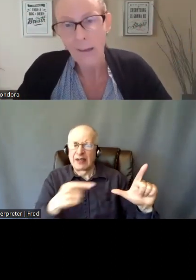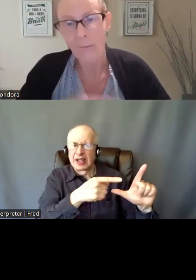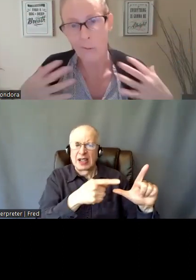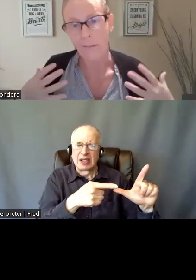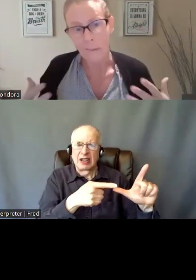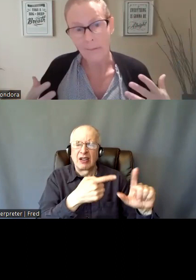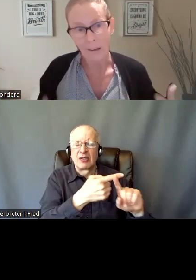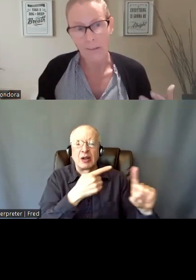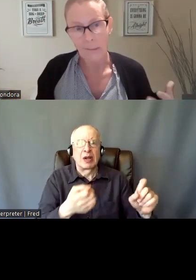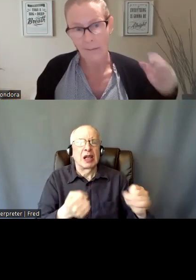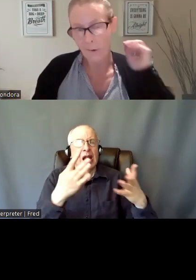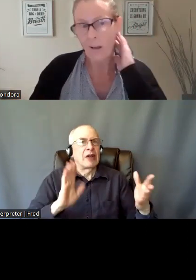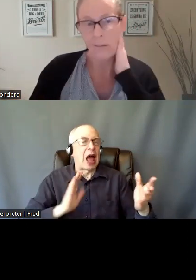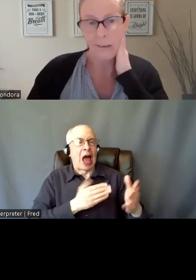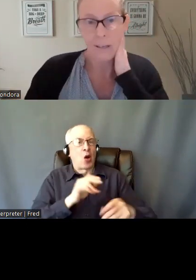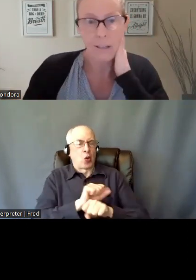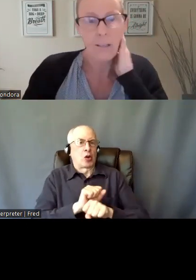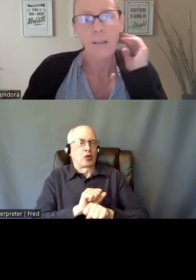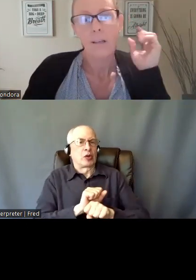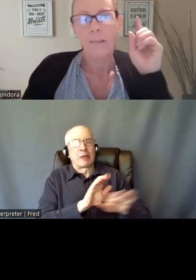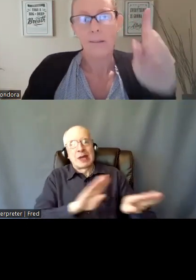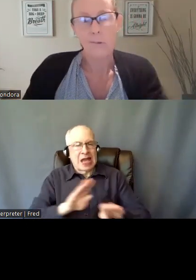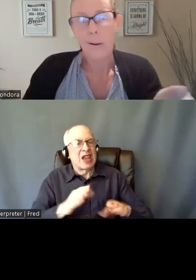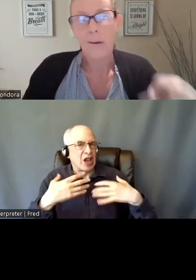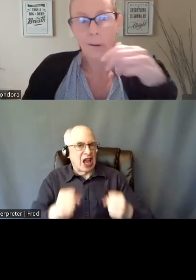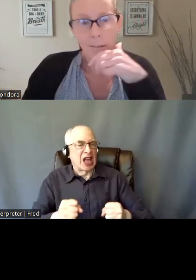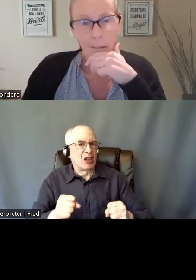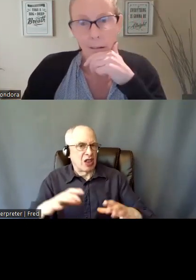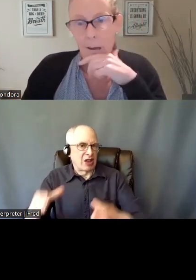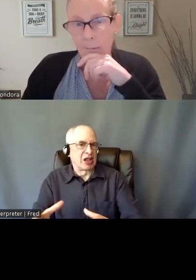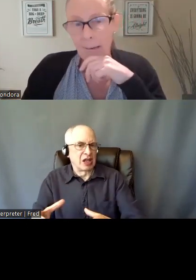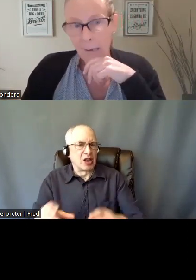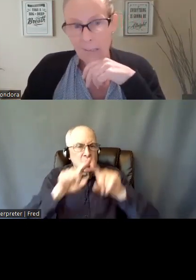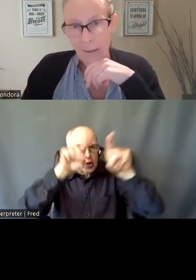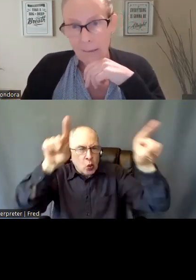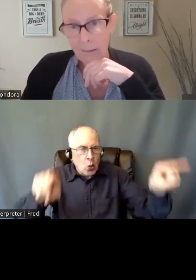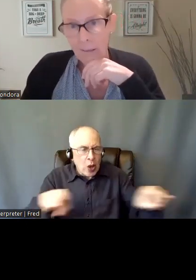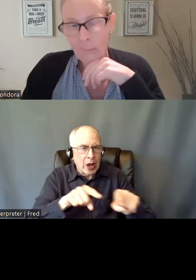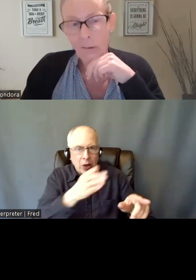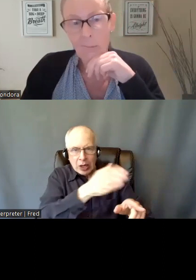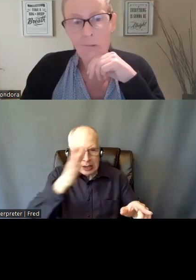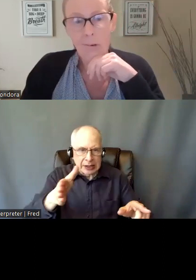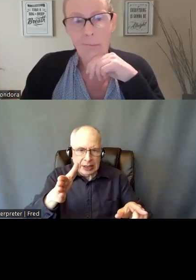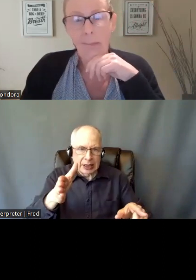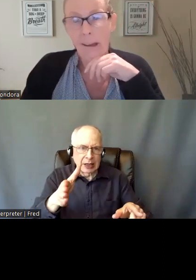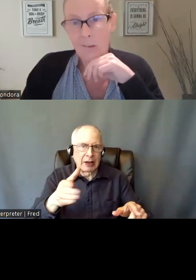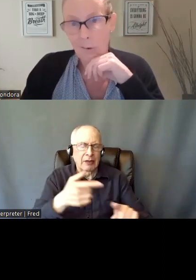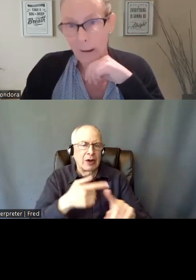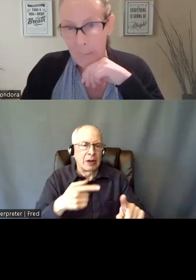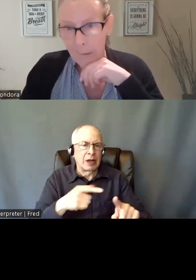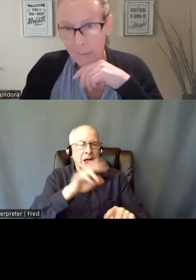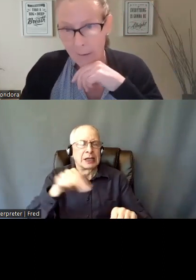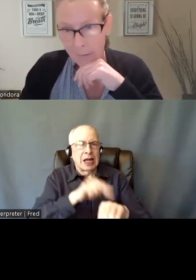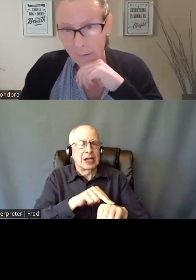out of a lot of the work that we've done in the behavioral health arena. The square one right next to that comes from the